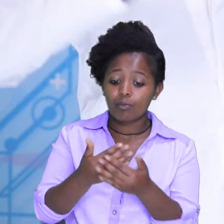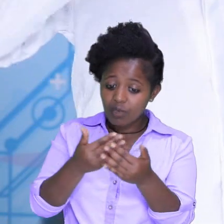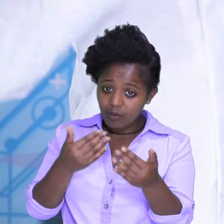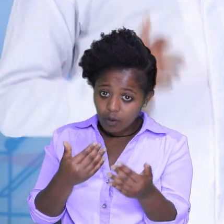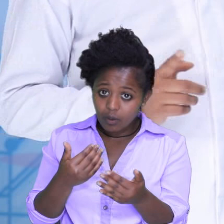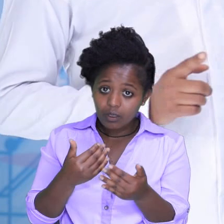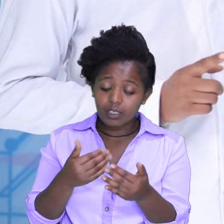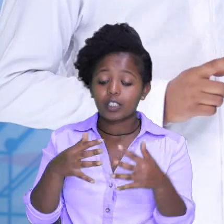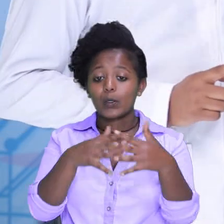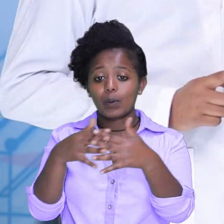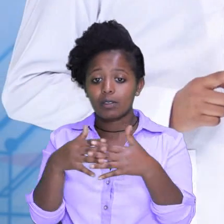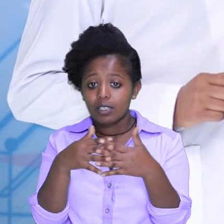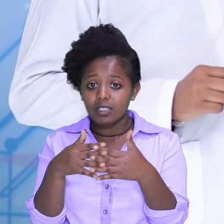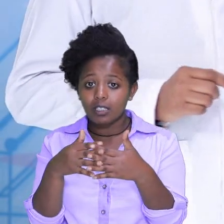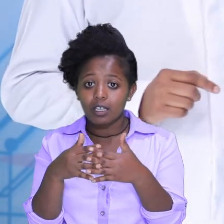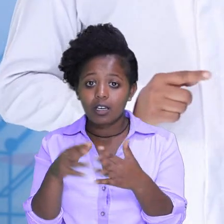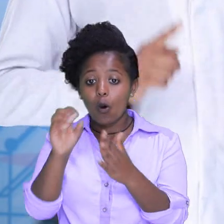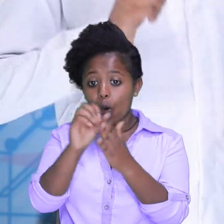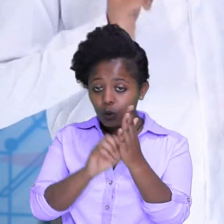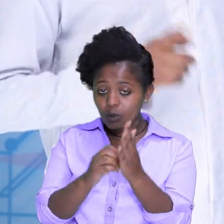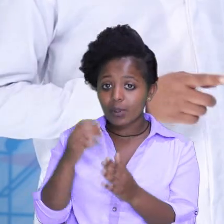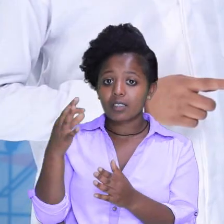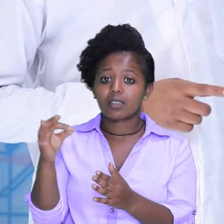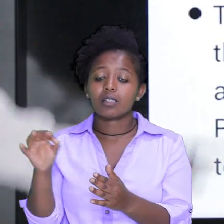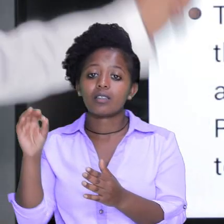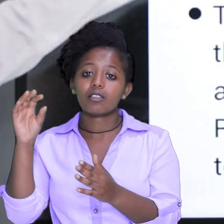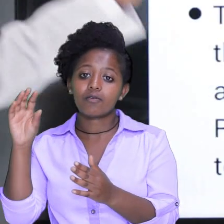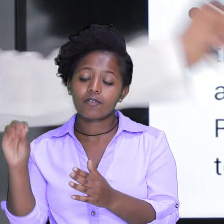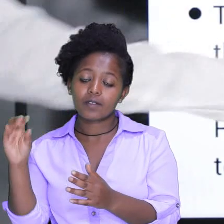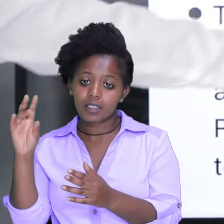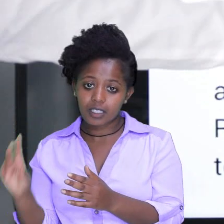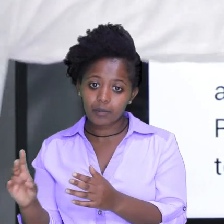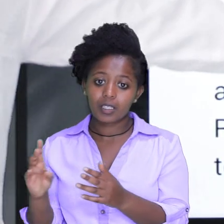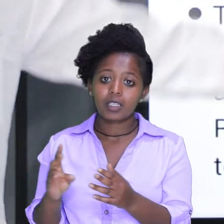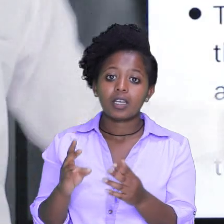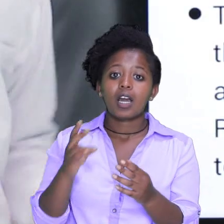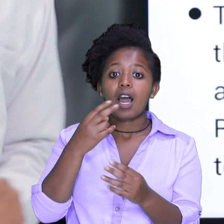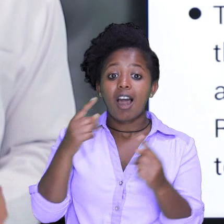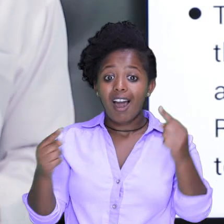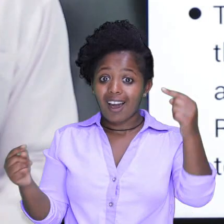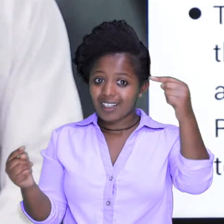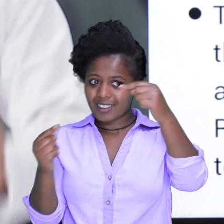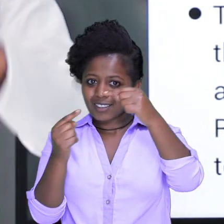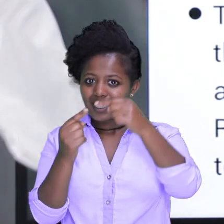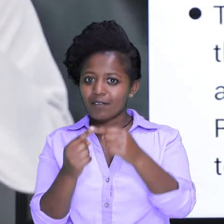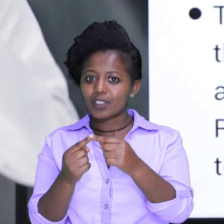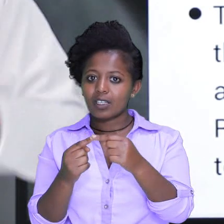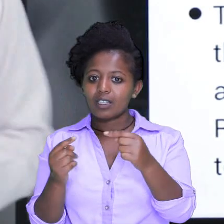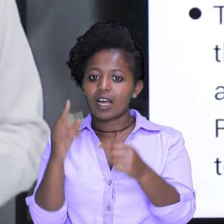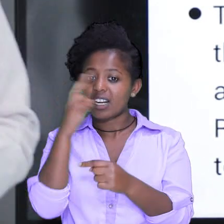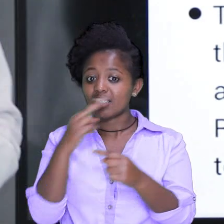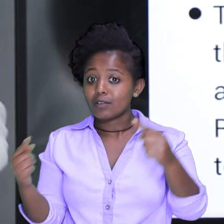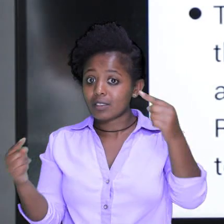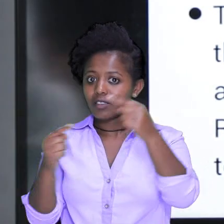Before USA, October 4, 1957, they put artificial satellite Sputnik the first into the